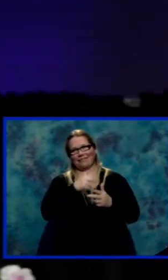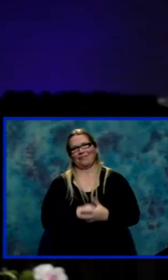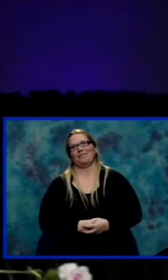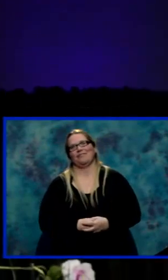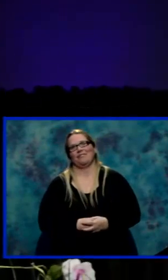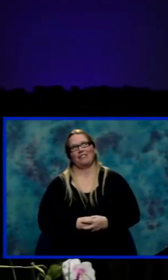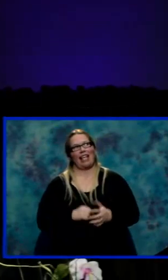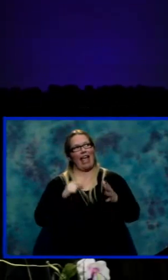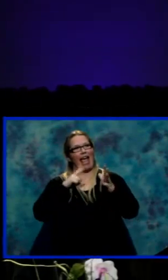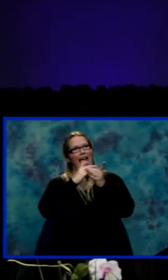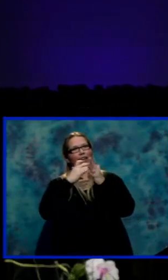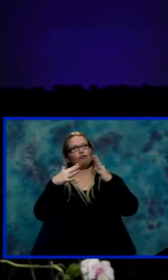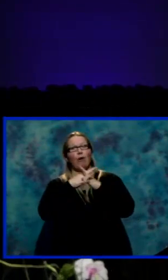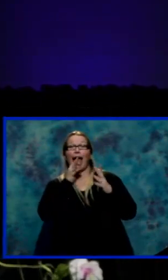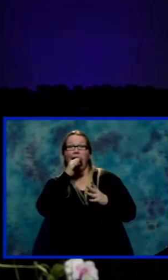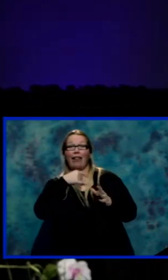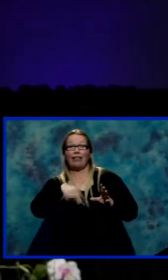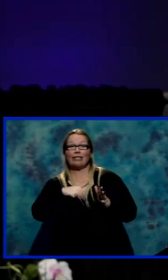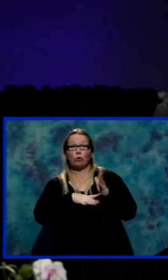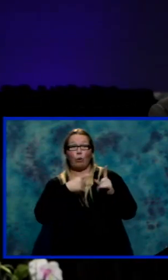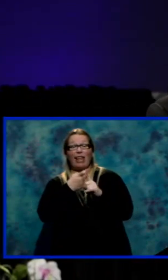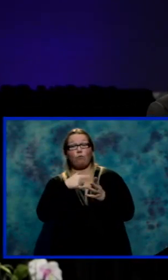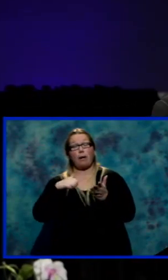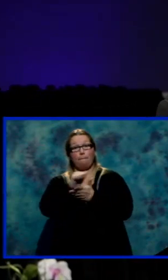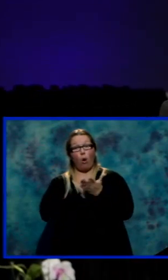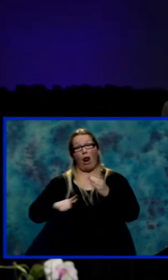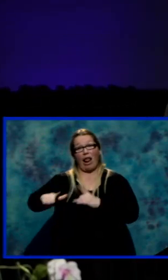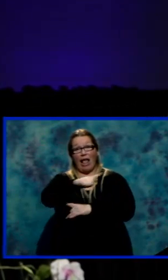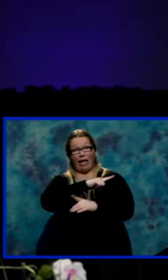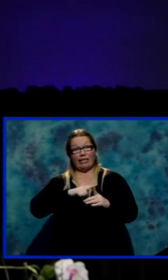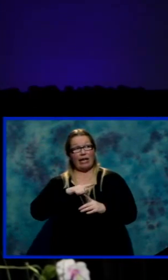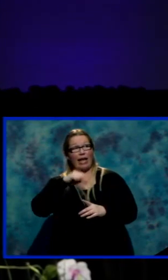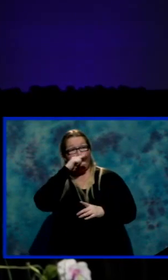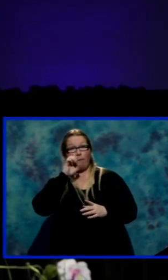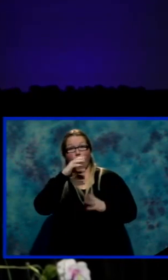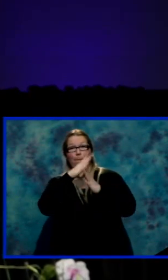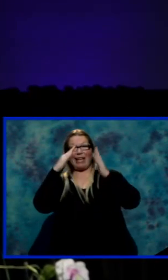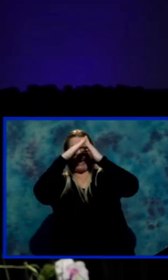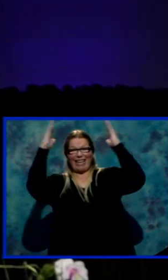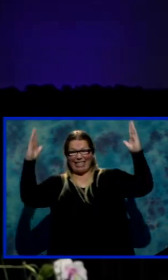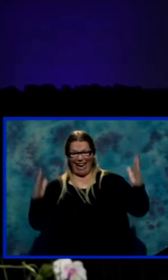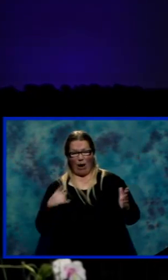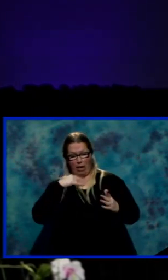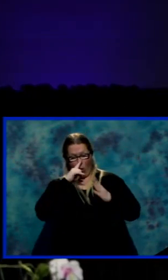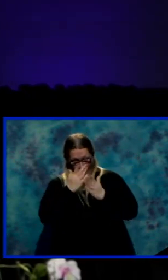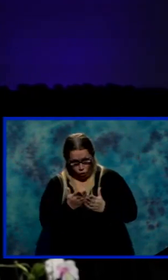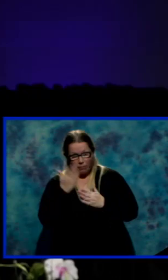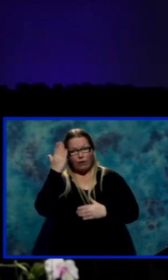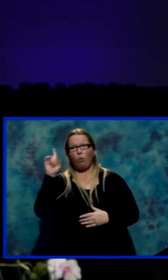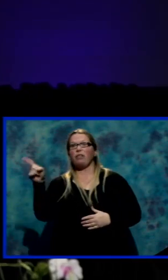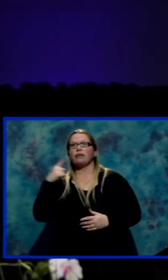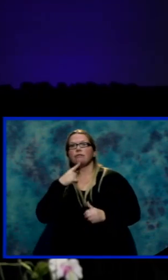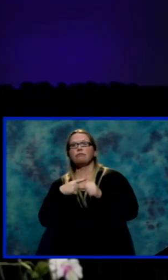And Andrew actually asked this week, he said, if we bought a block of land, could we put a big tent up and worship in this? What do they say, Hunty?